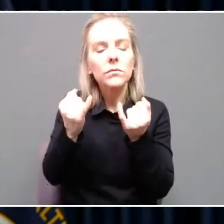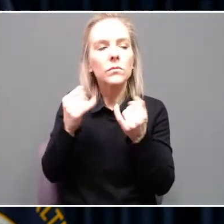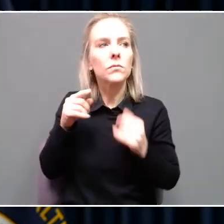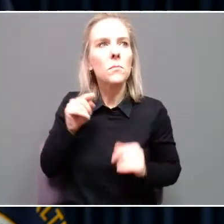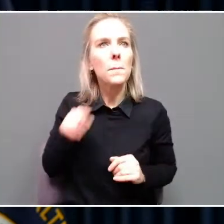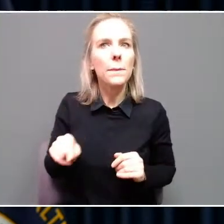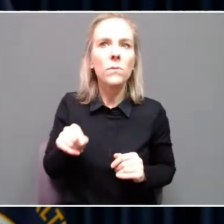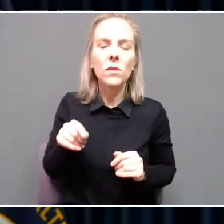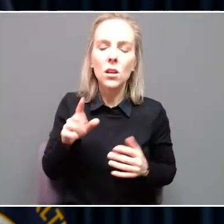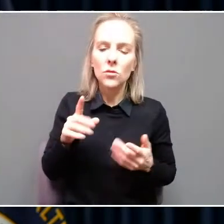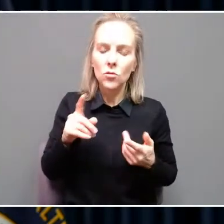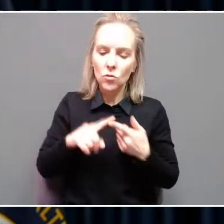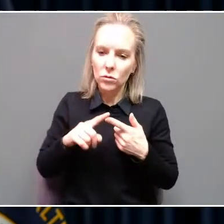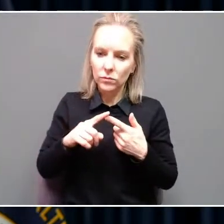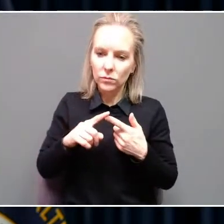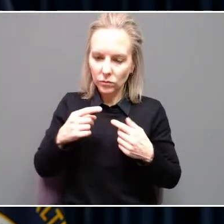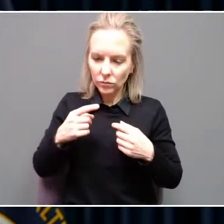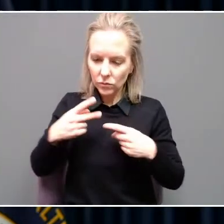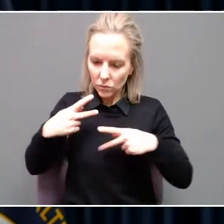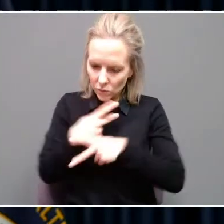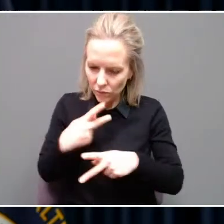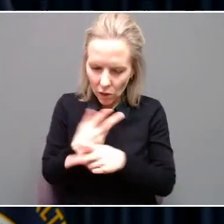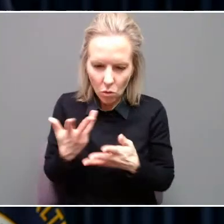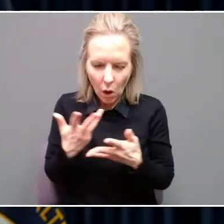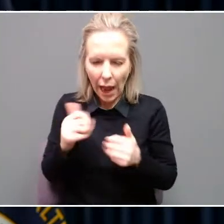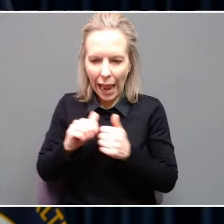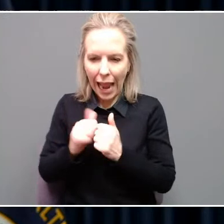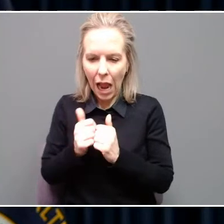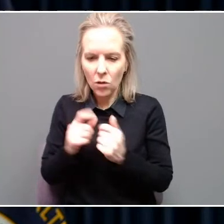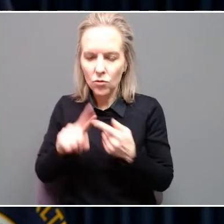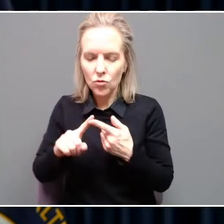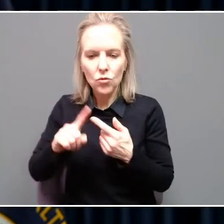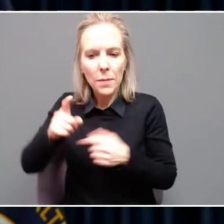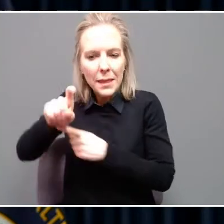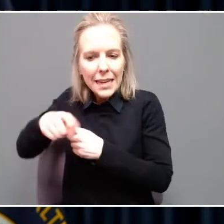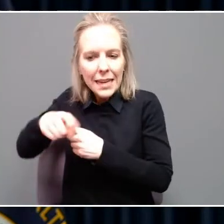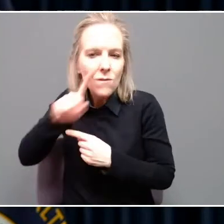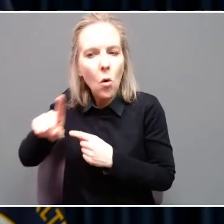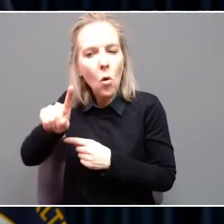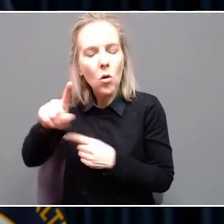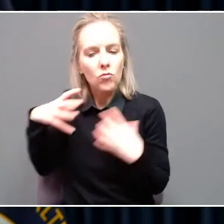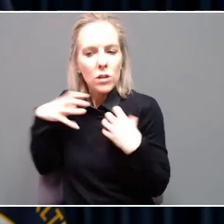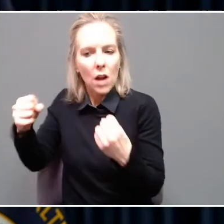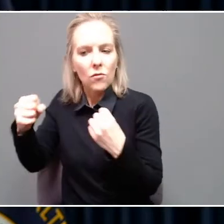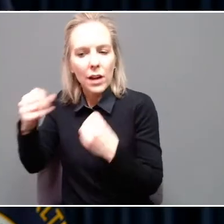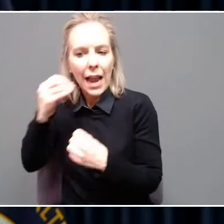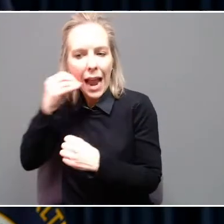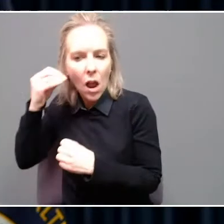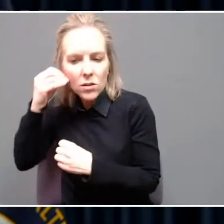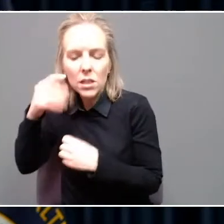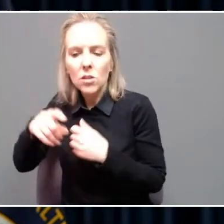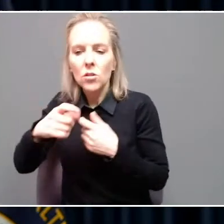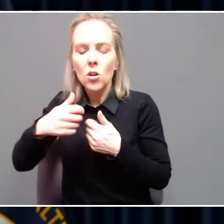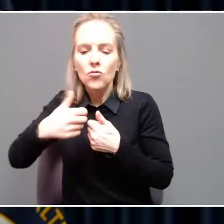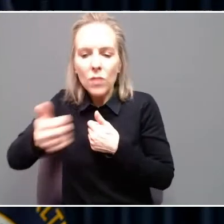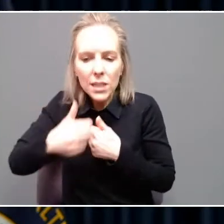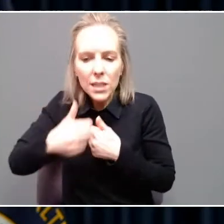we've been and where we're going, the need for recovery housing and transportation being major issues that have been